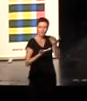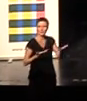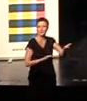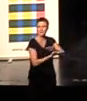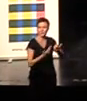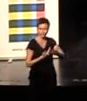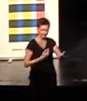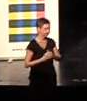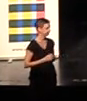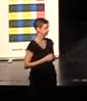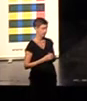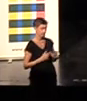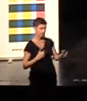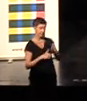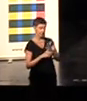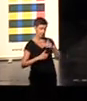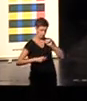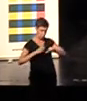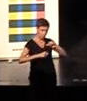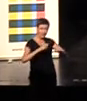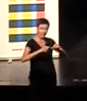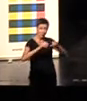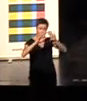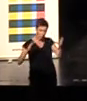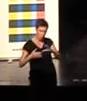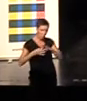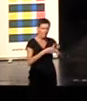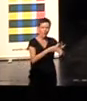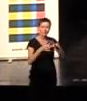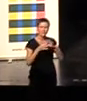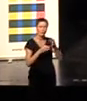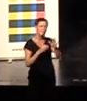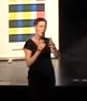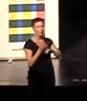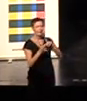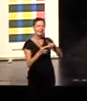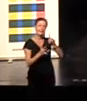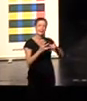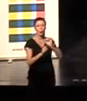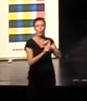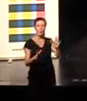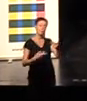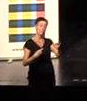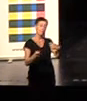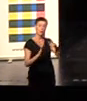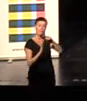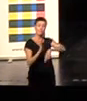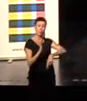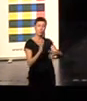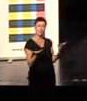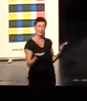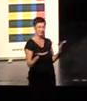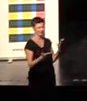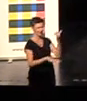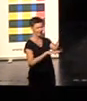firth de globalization proces hesbaye in instructed wij neoliberal market policies based on liberalisation